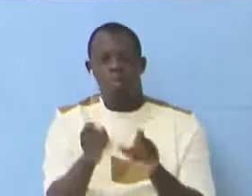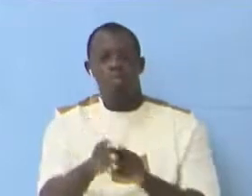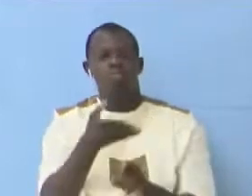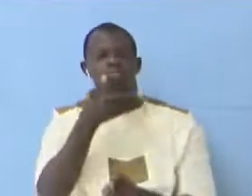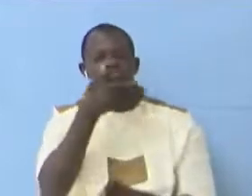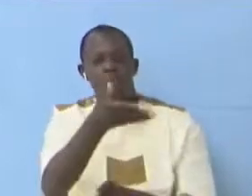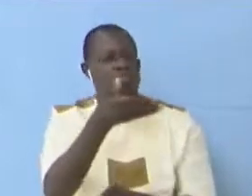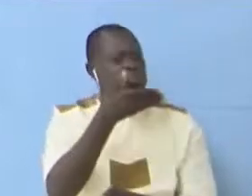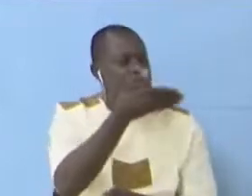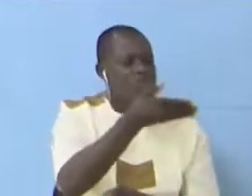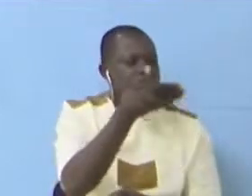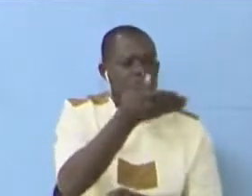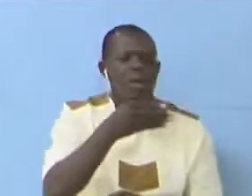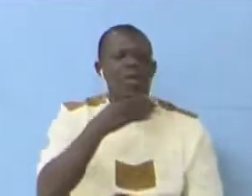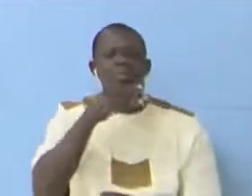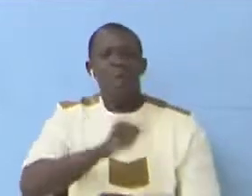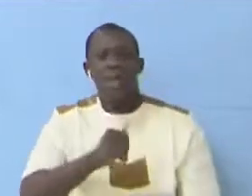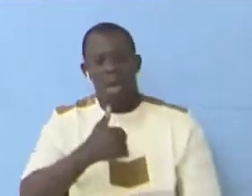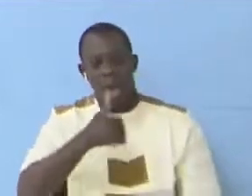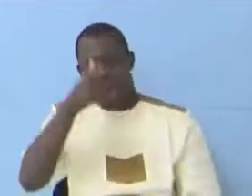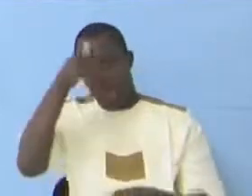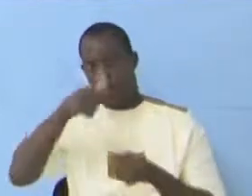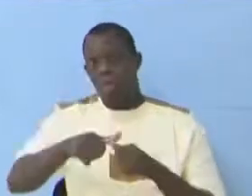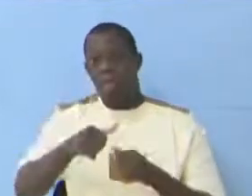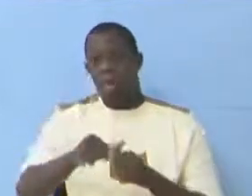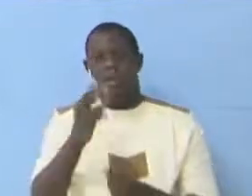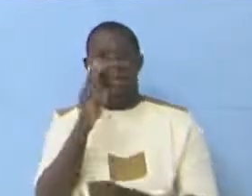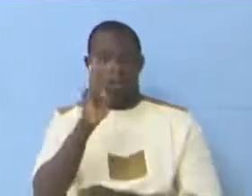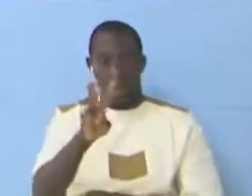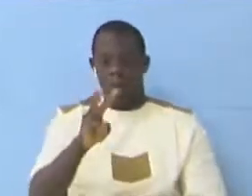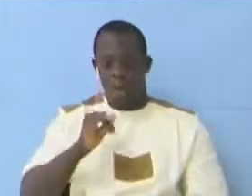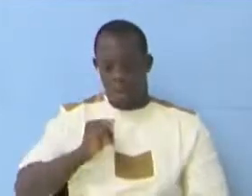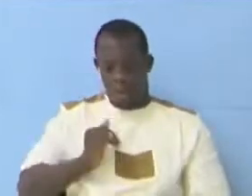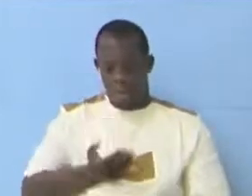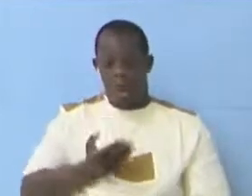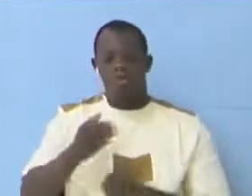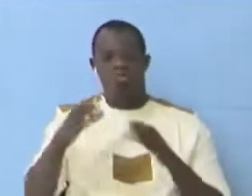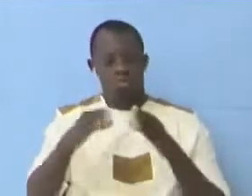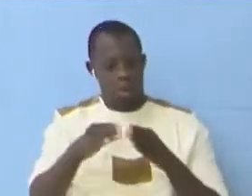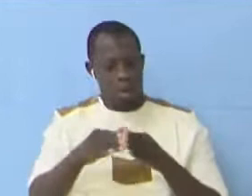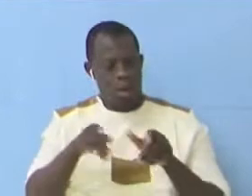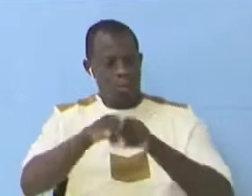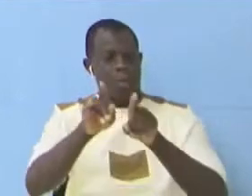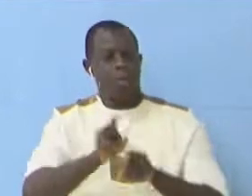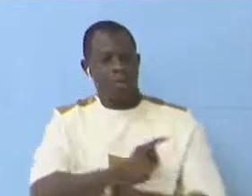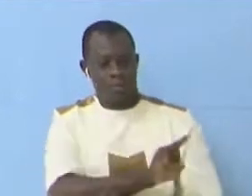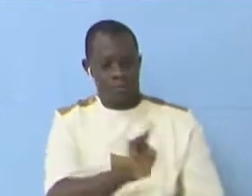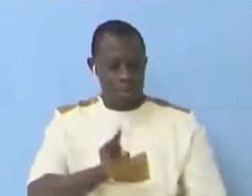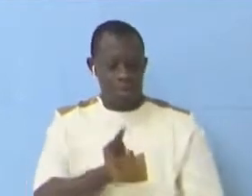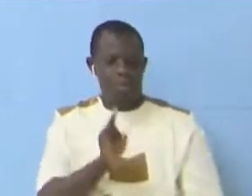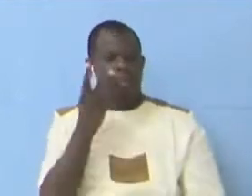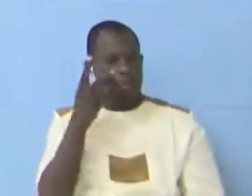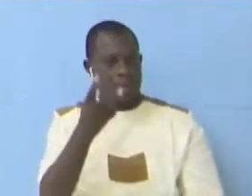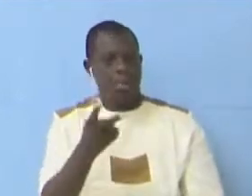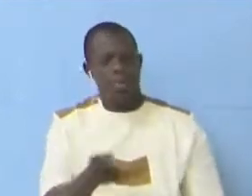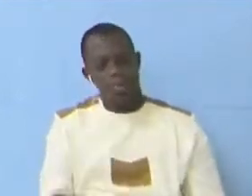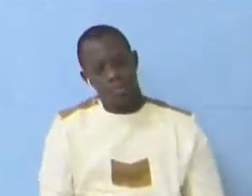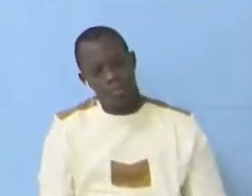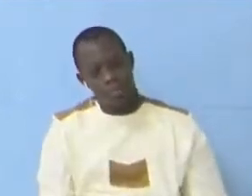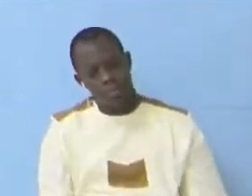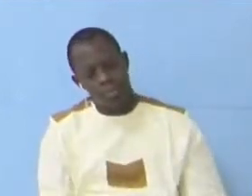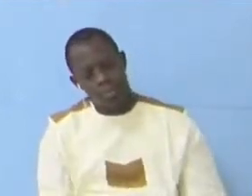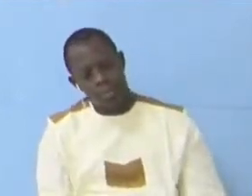young men mainly, and I think I remember seeing a lady among them. ñu ànd ak groupe yoo xam ne ay ndaw lañu ñu ci bëri